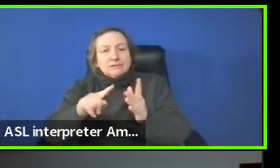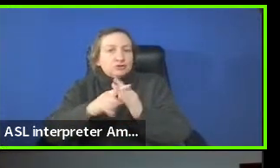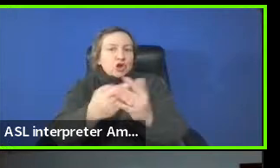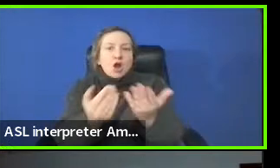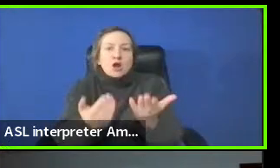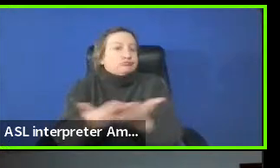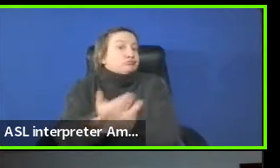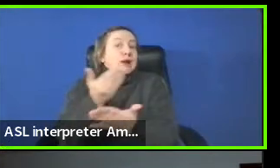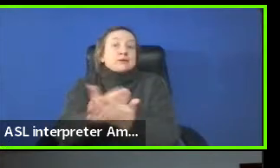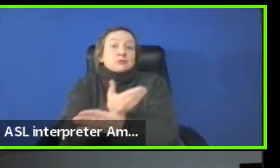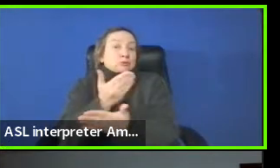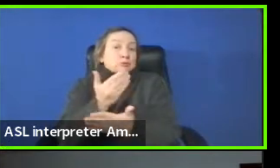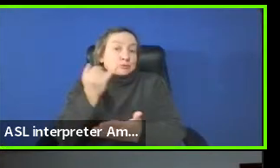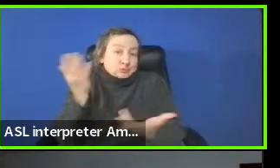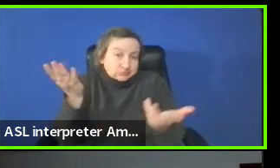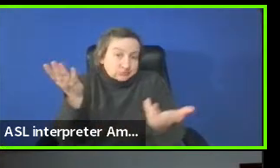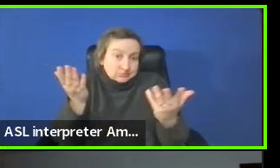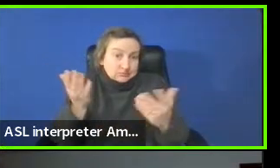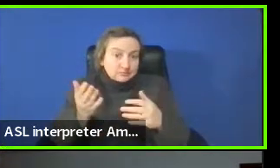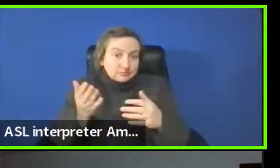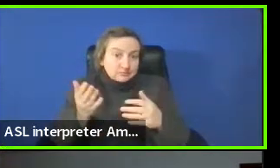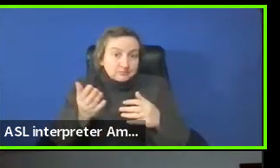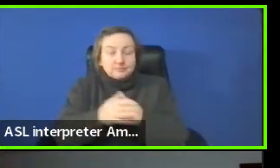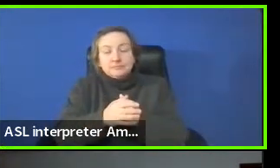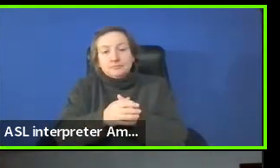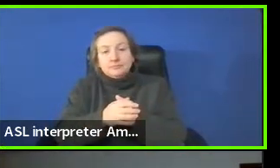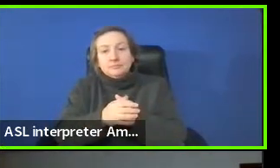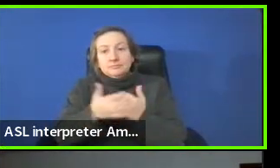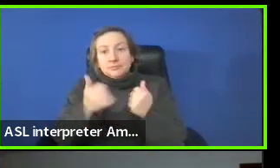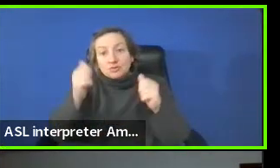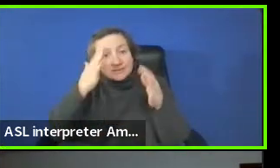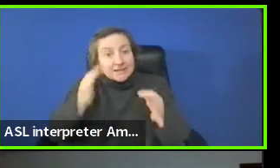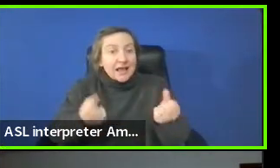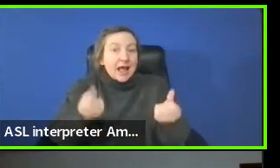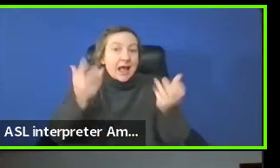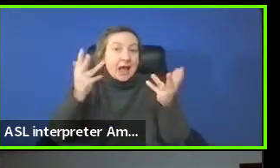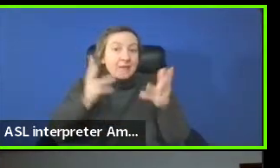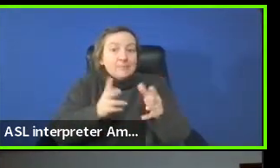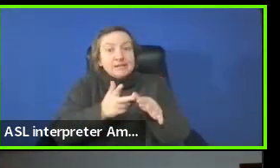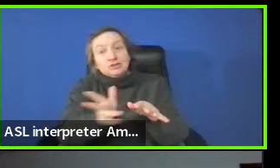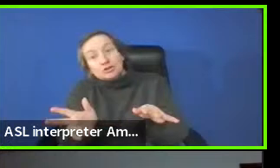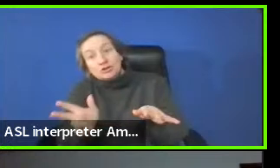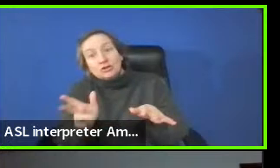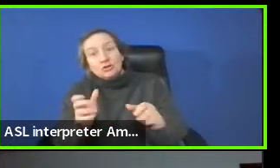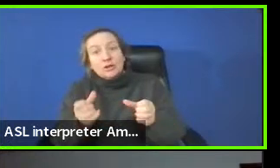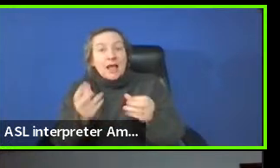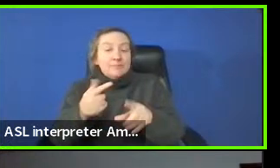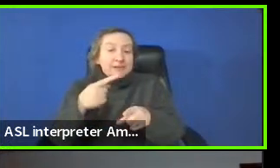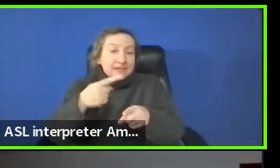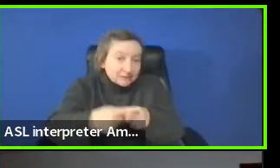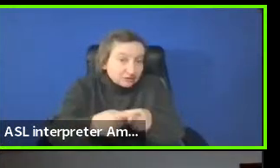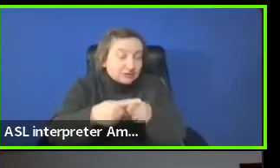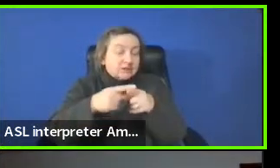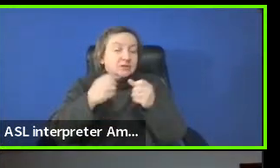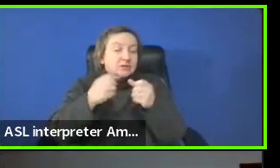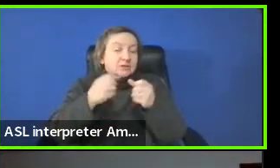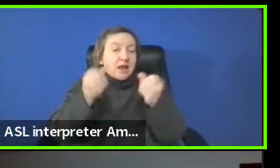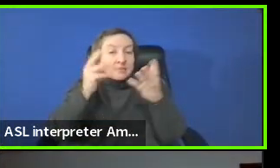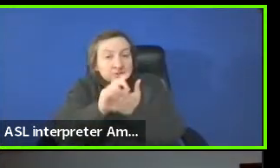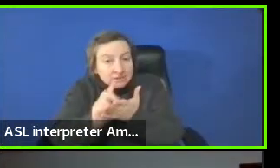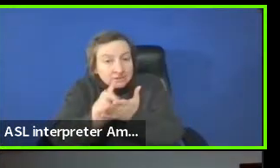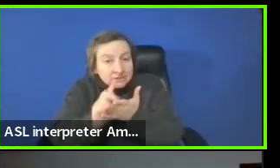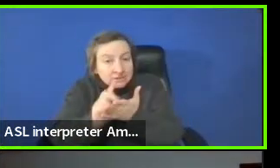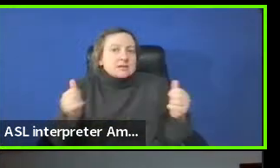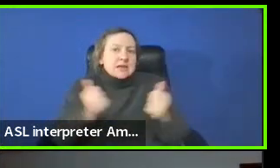you will, to determine the number of turn lanes and intersections designs that we would